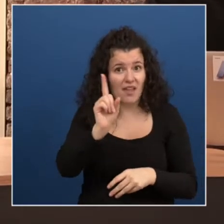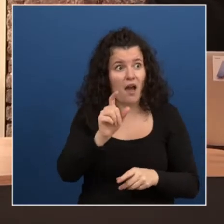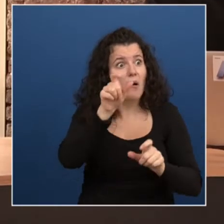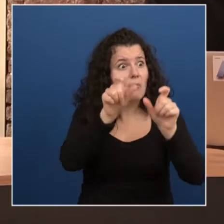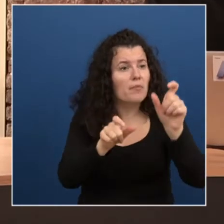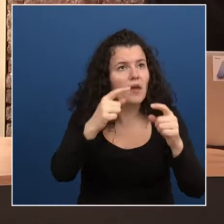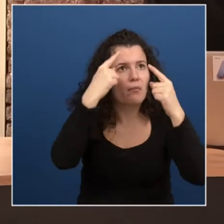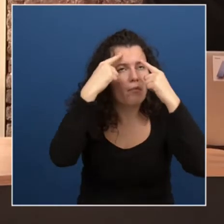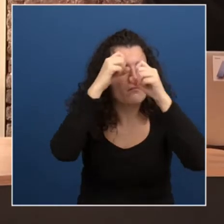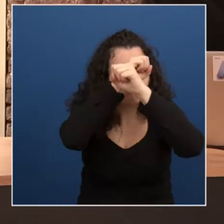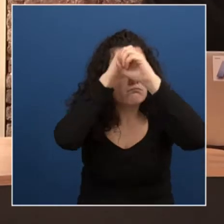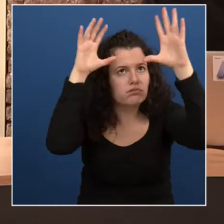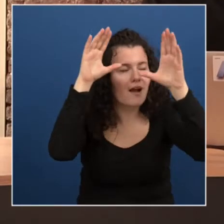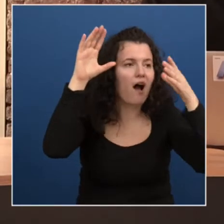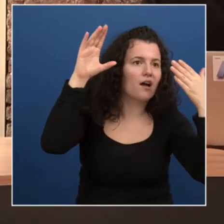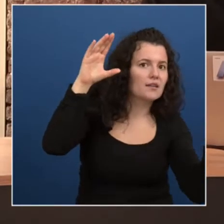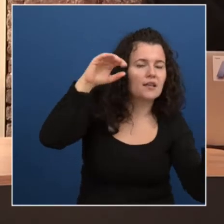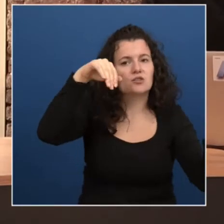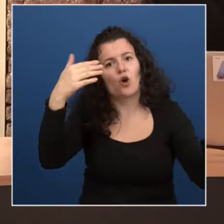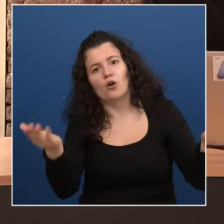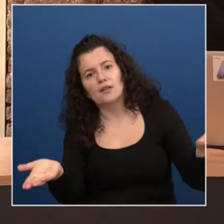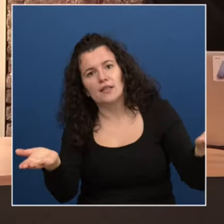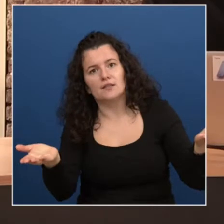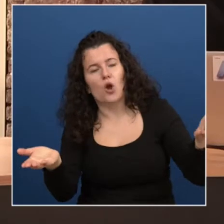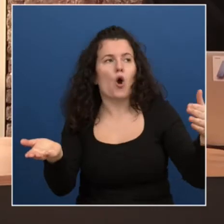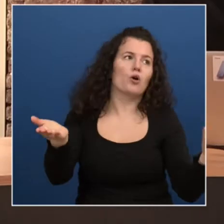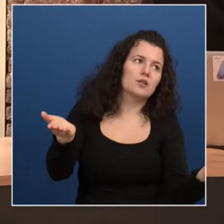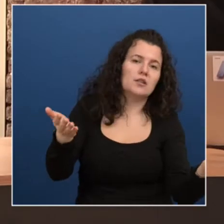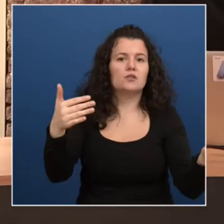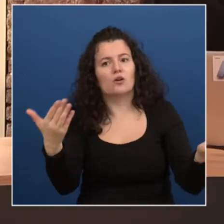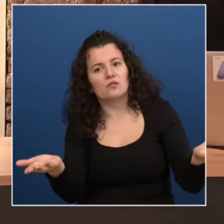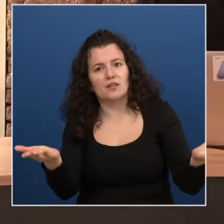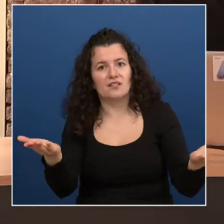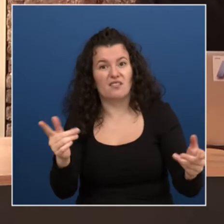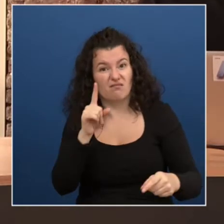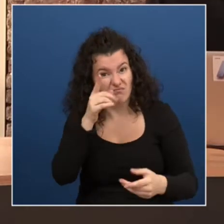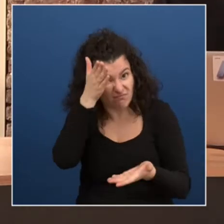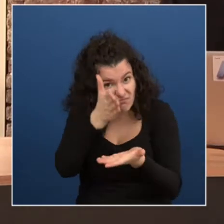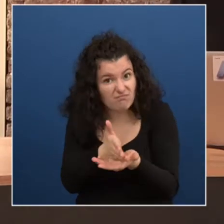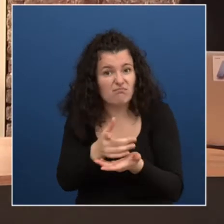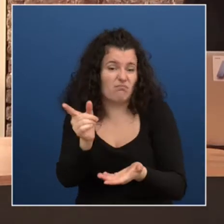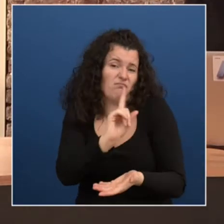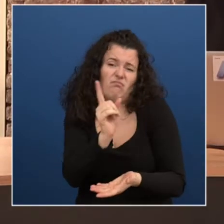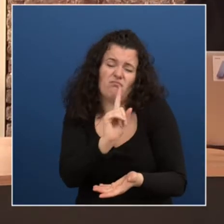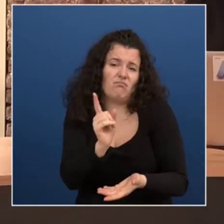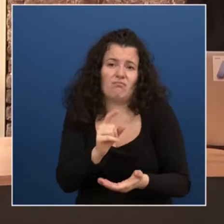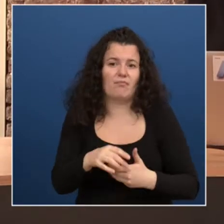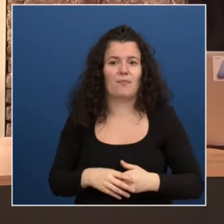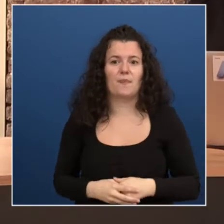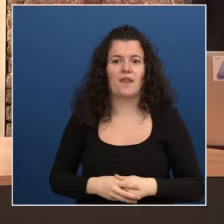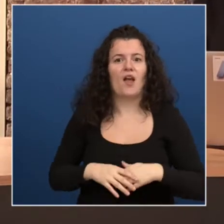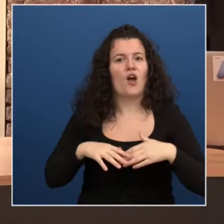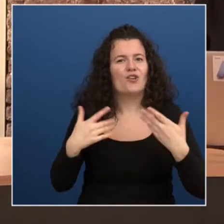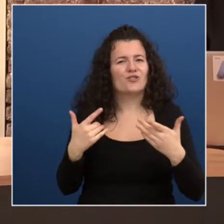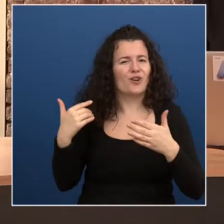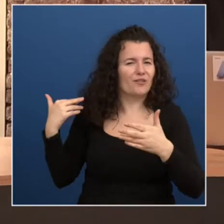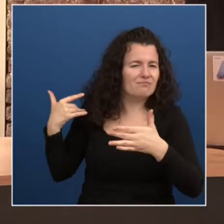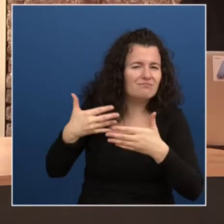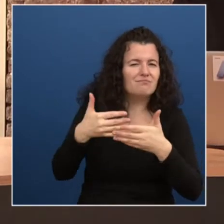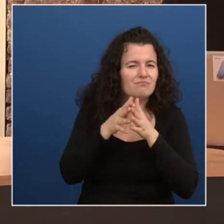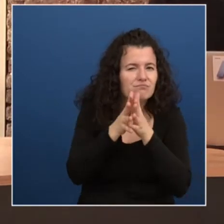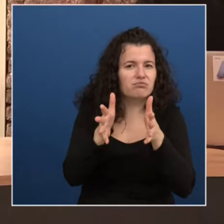truth in some kind of cases. It's not how it should be. So we could say that we have learned to